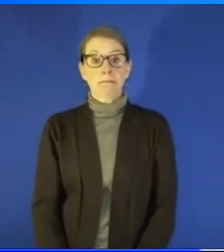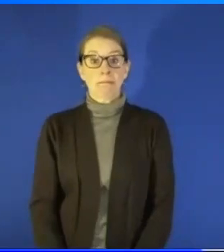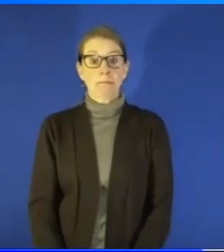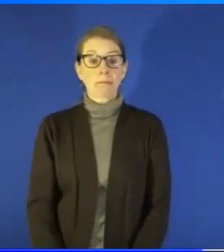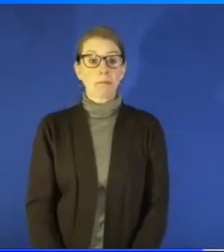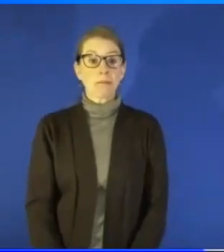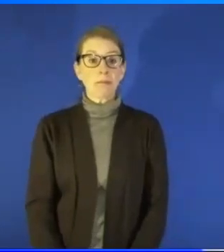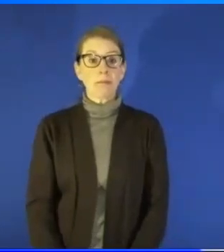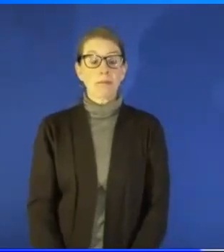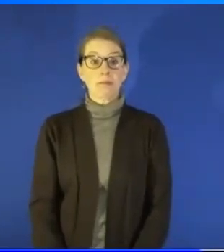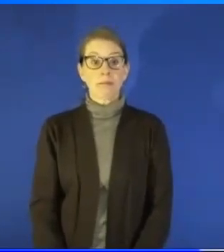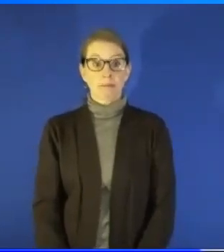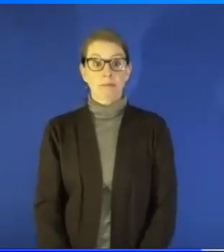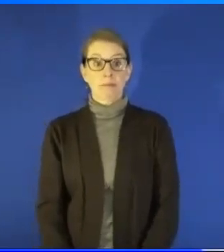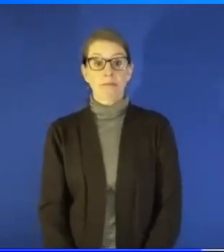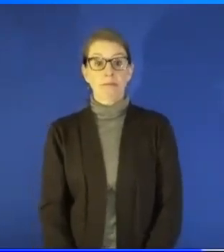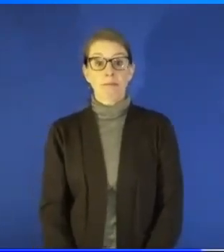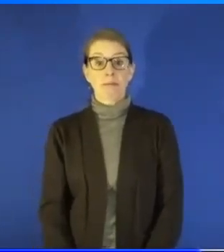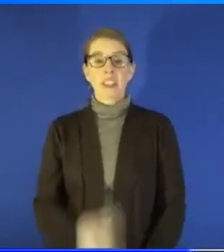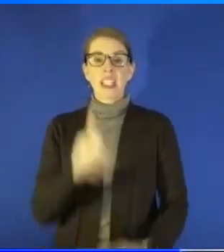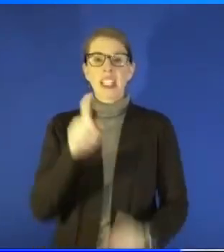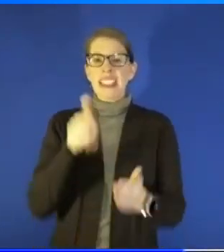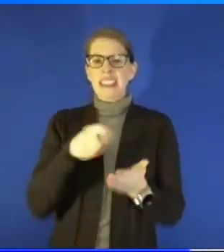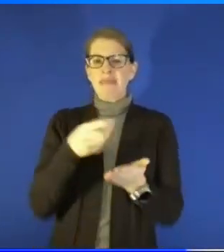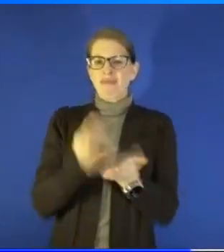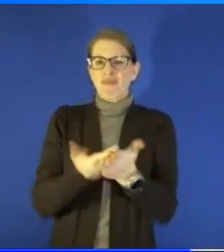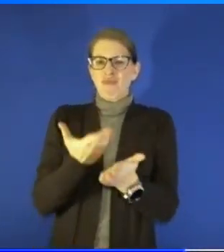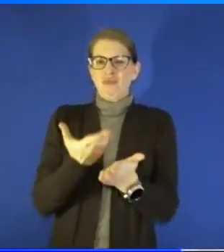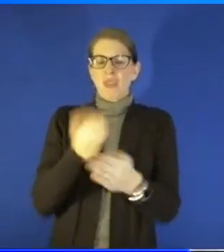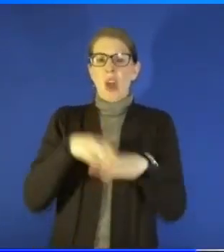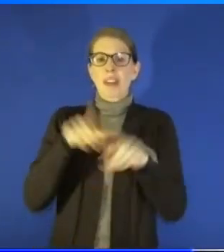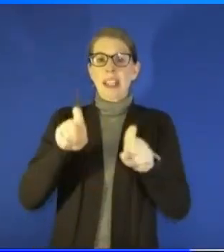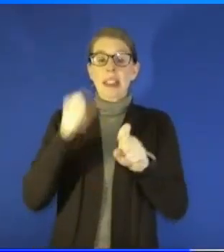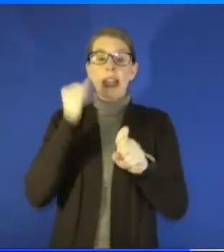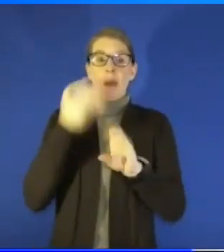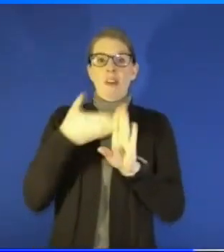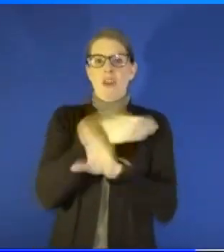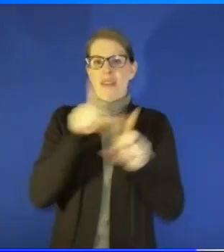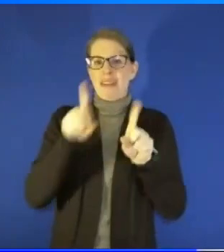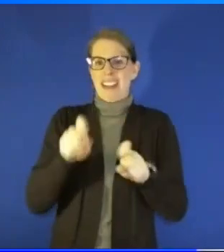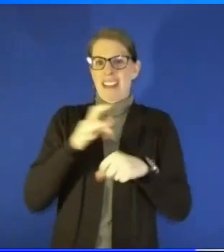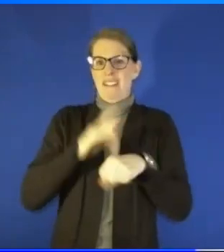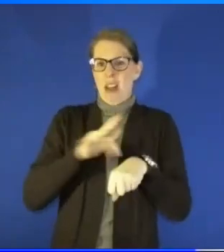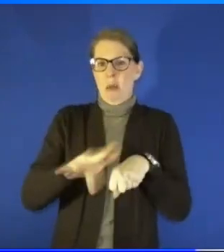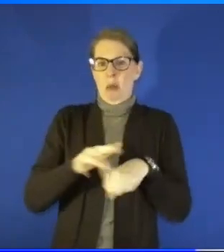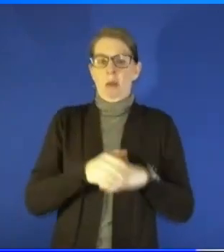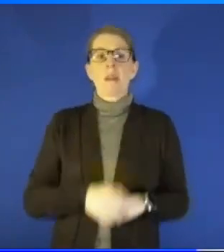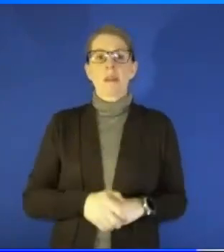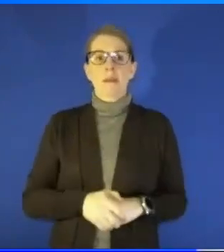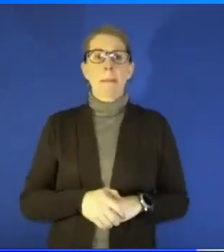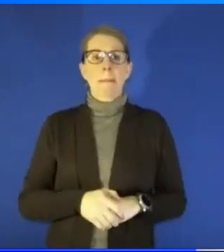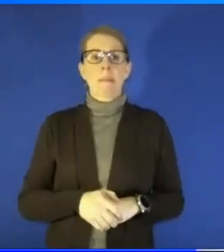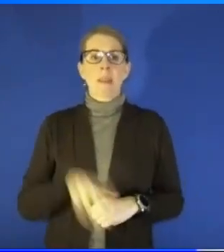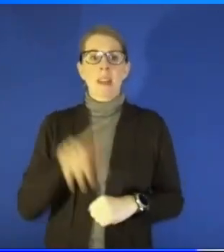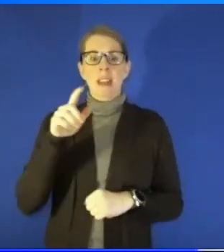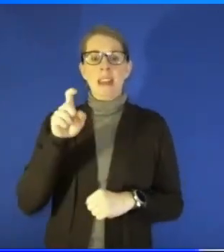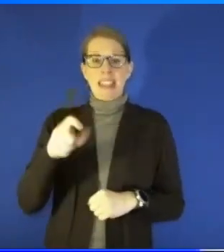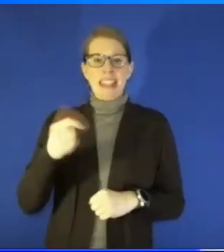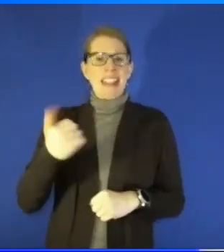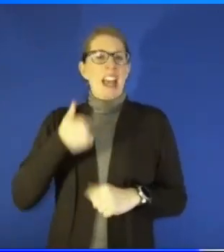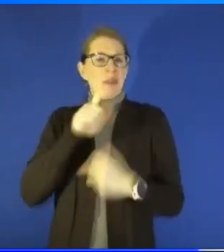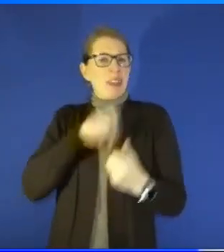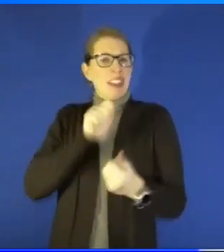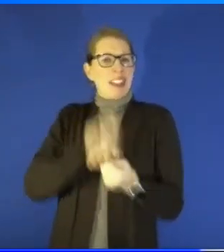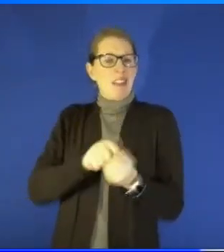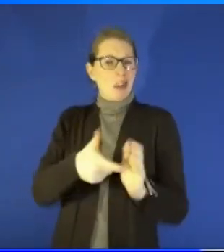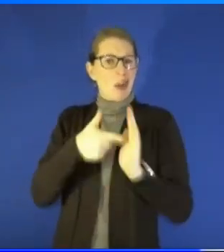on a test, or if it was before testing was available, do have to have certain criteria to meet